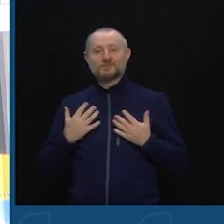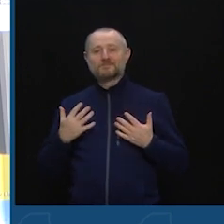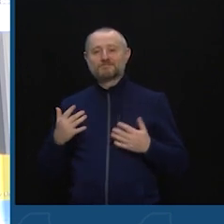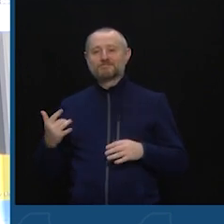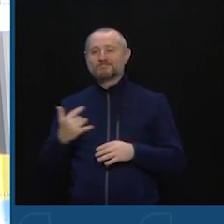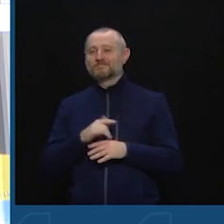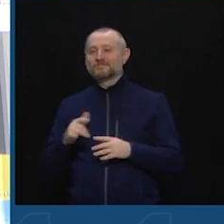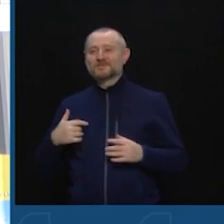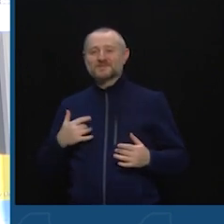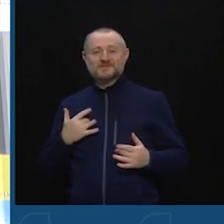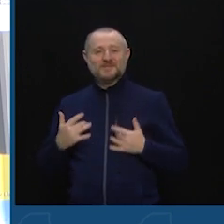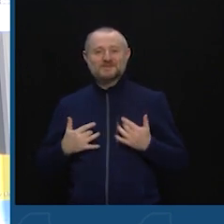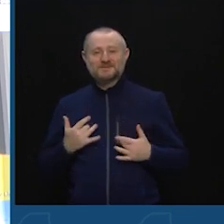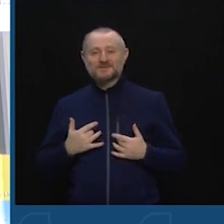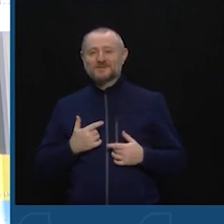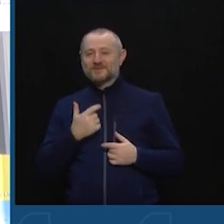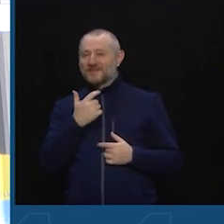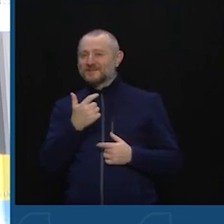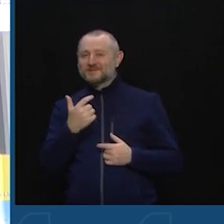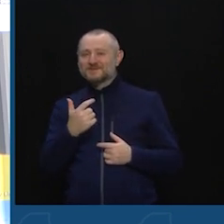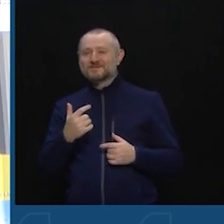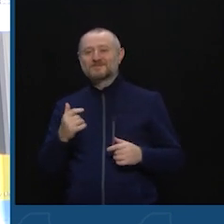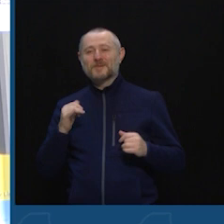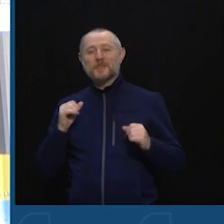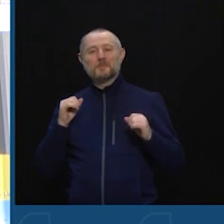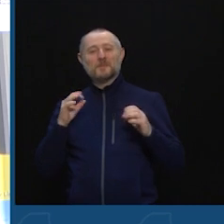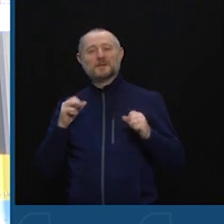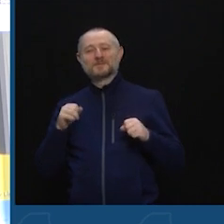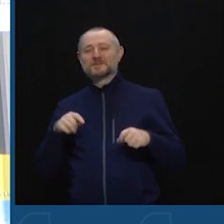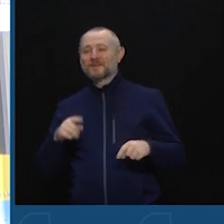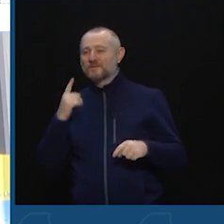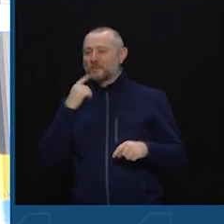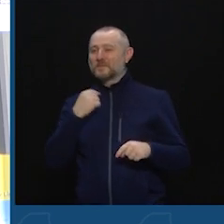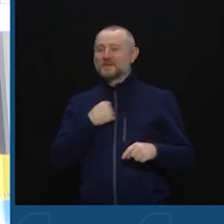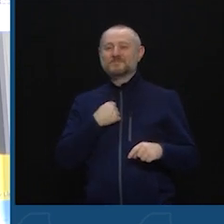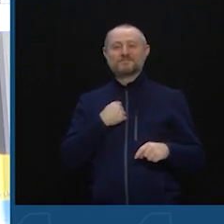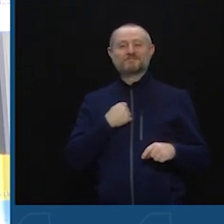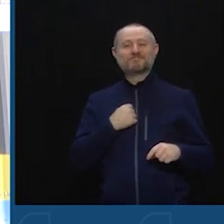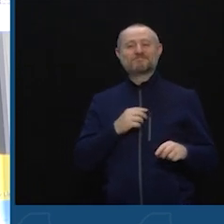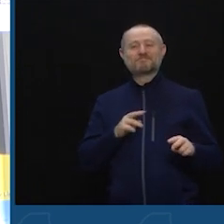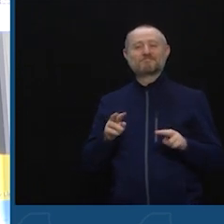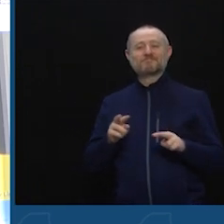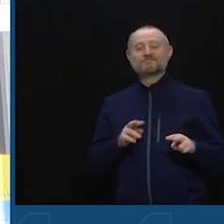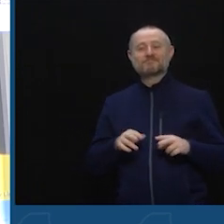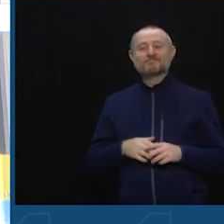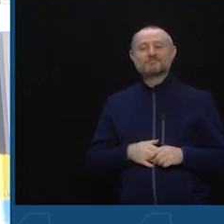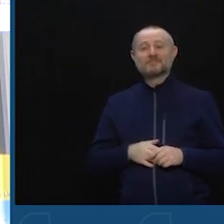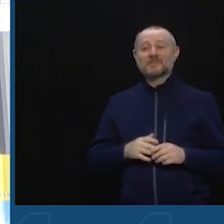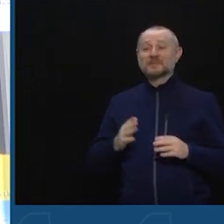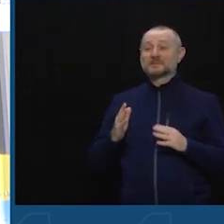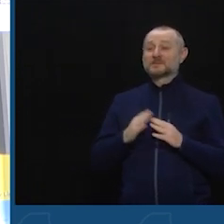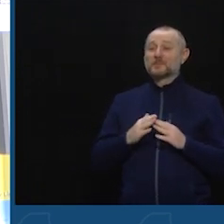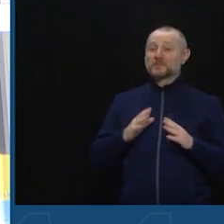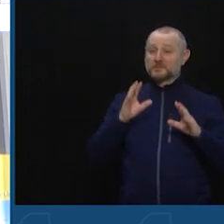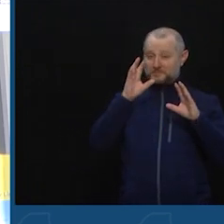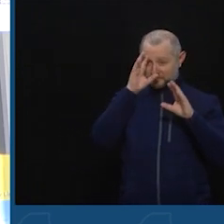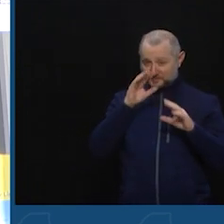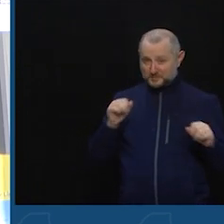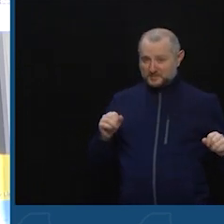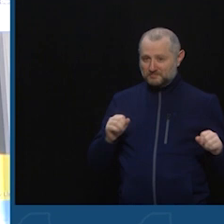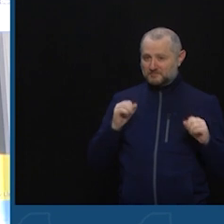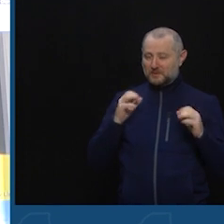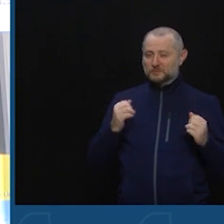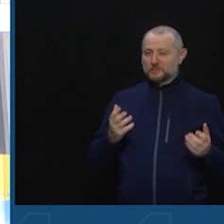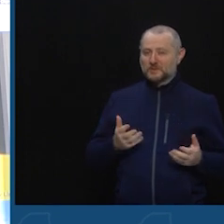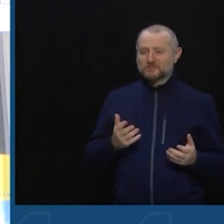joyful, and it was amazing for me to watch that. What was most amazing, though, was being in the company of